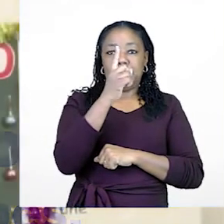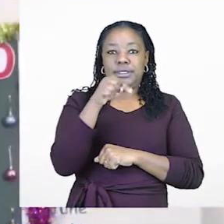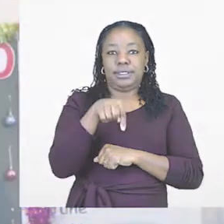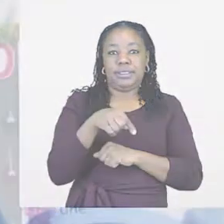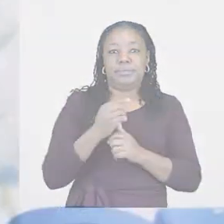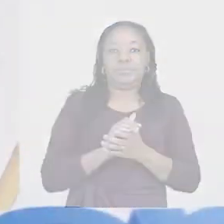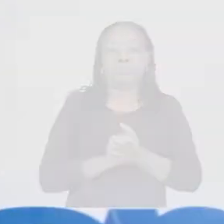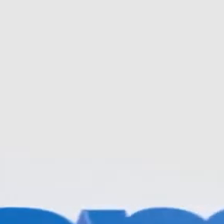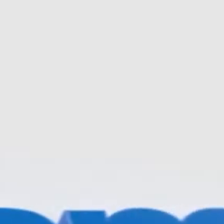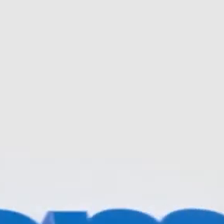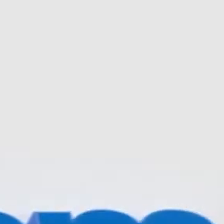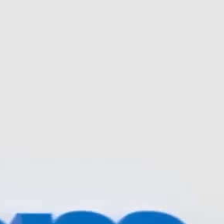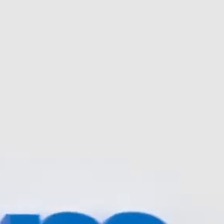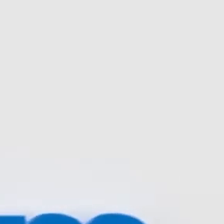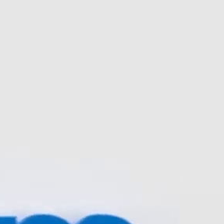directions.